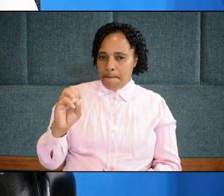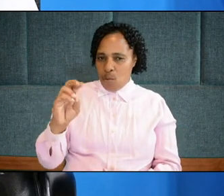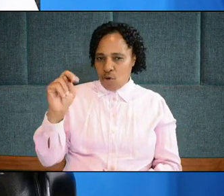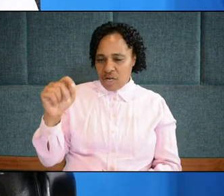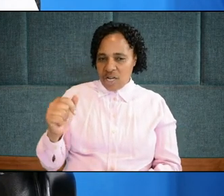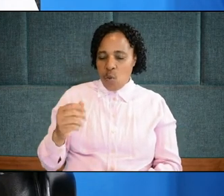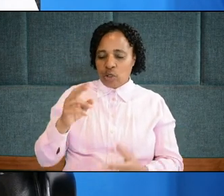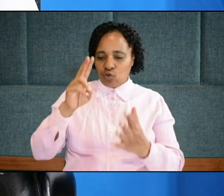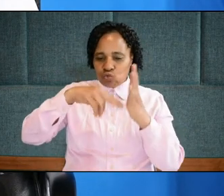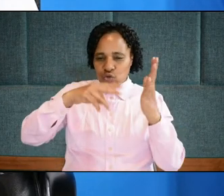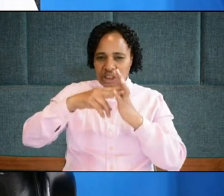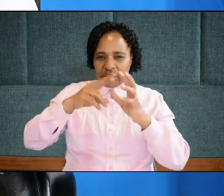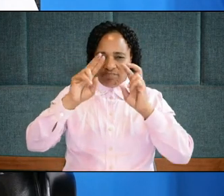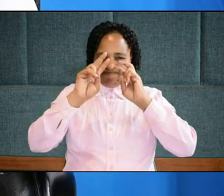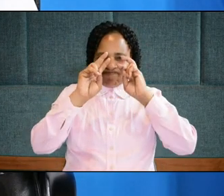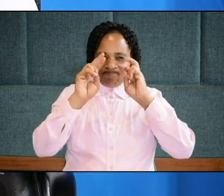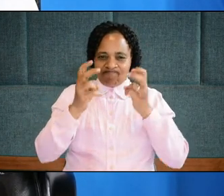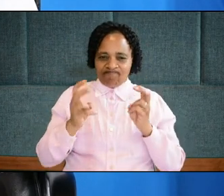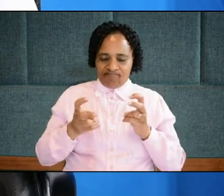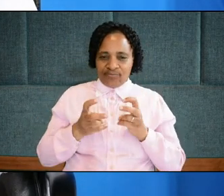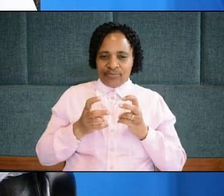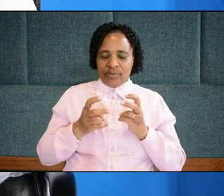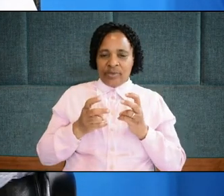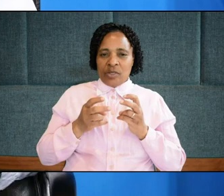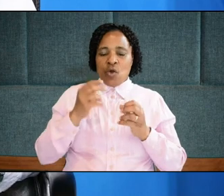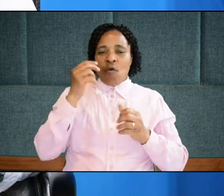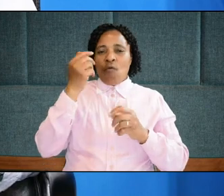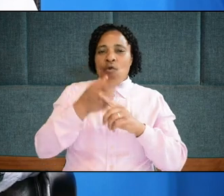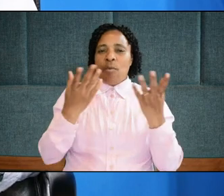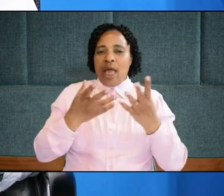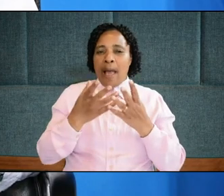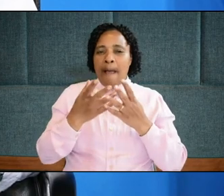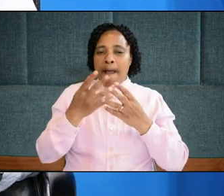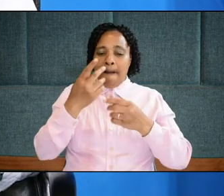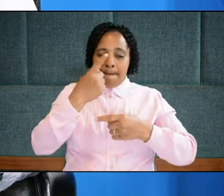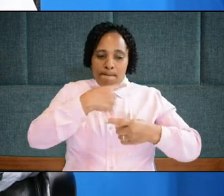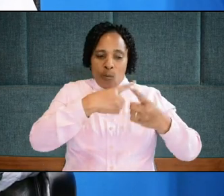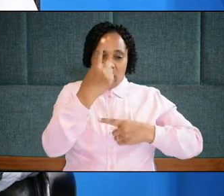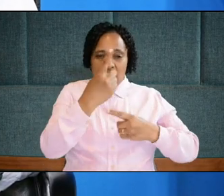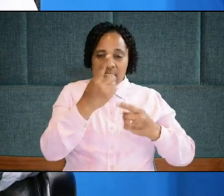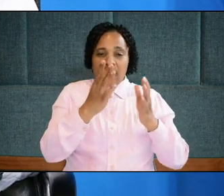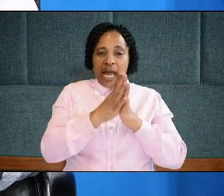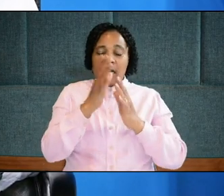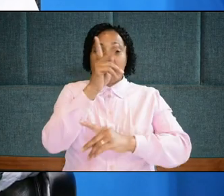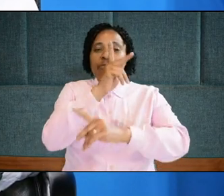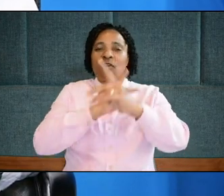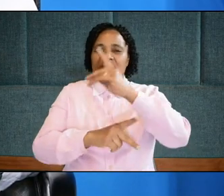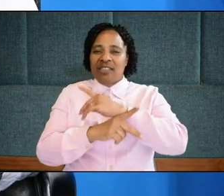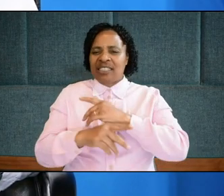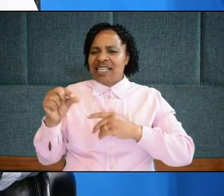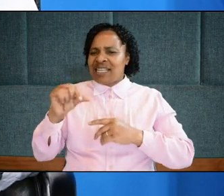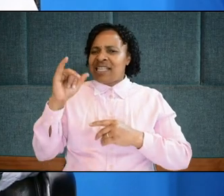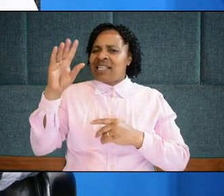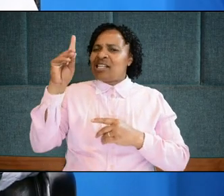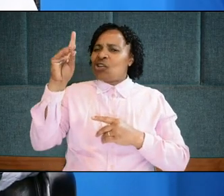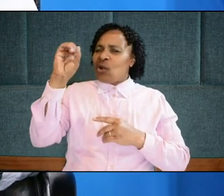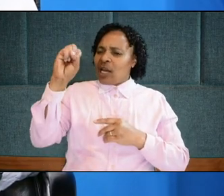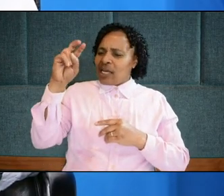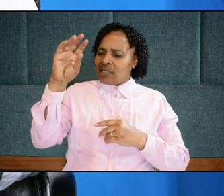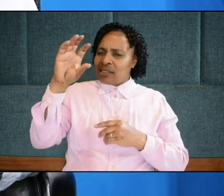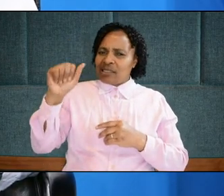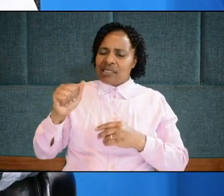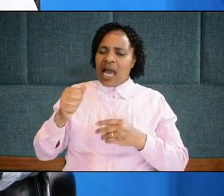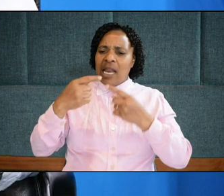a quote drawn from Patriarchs and Prophets. It says, the Gibeonites had pledged themselves